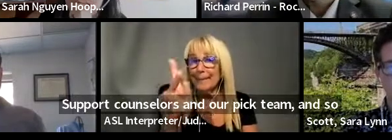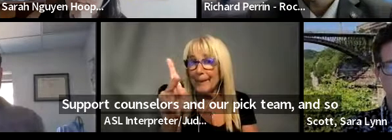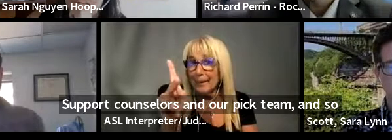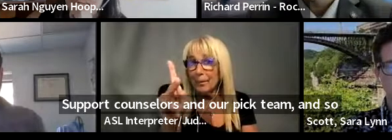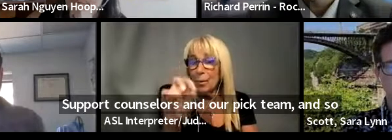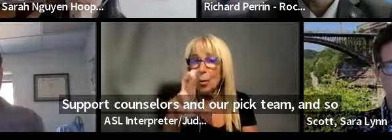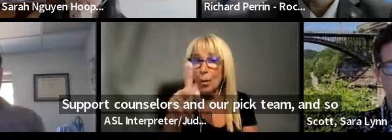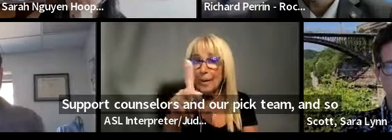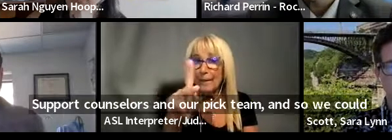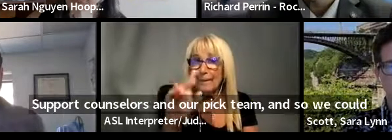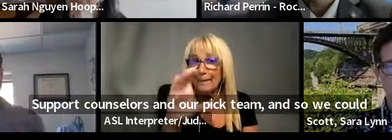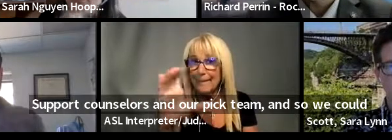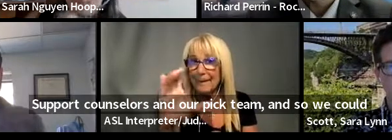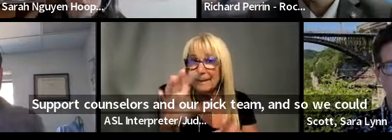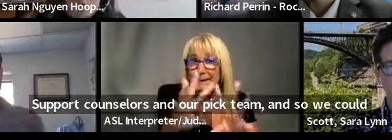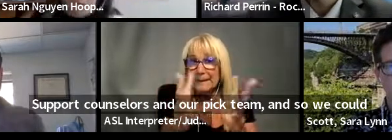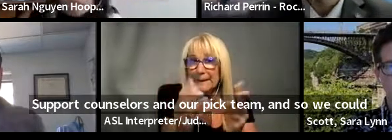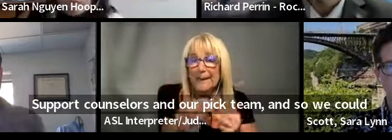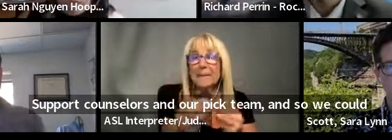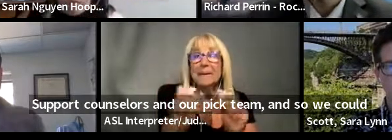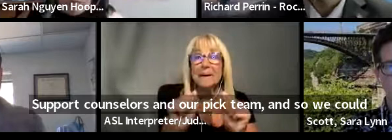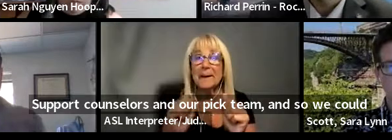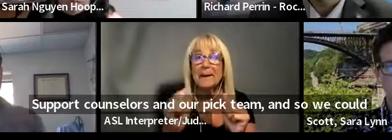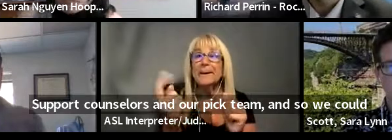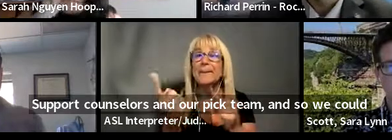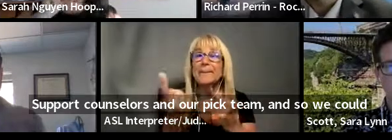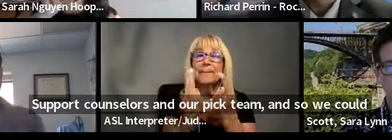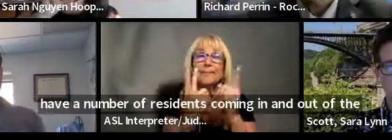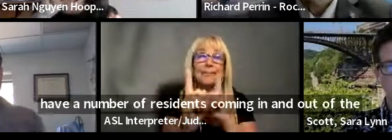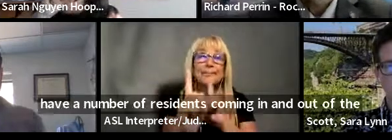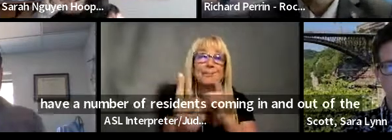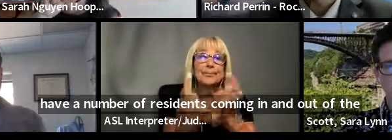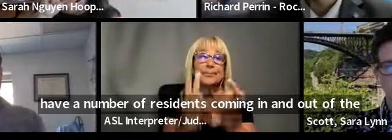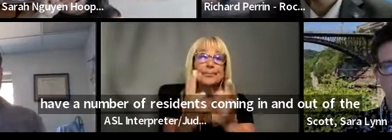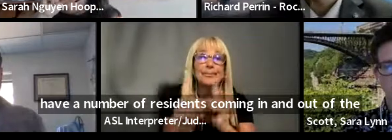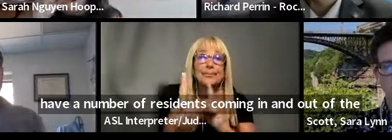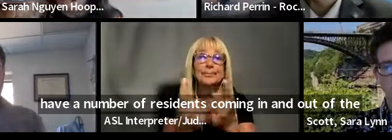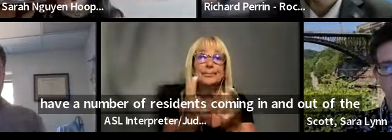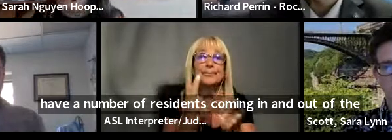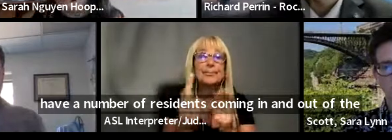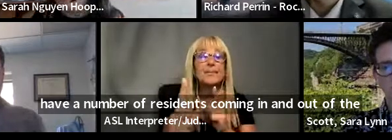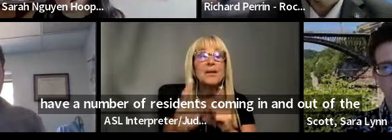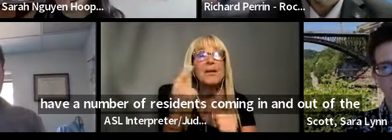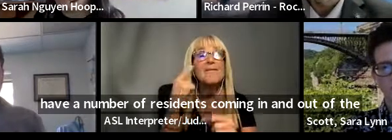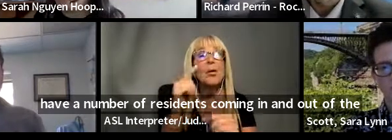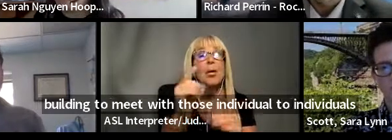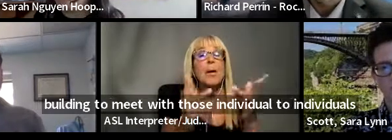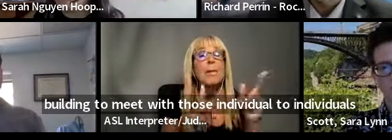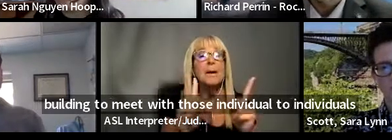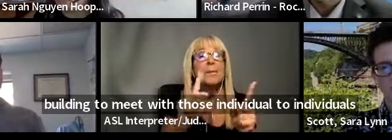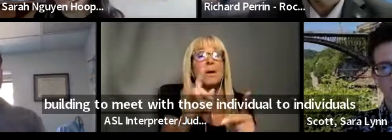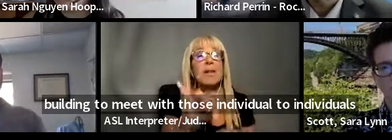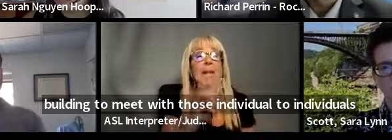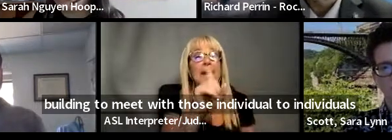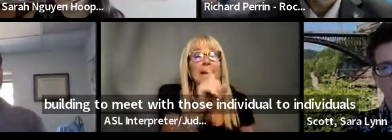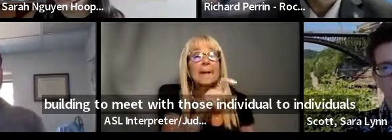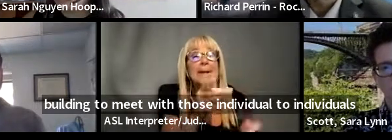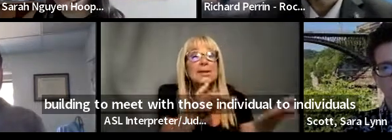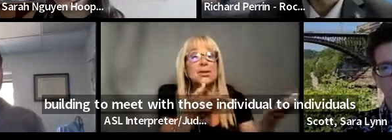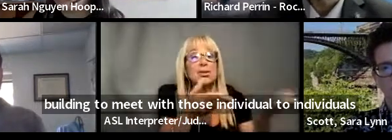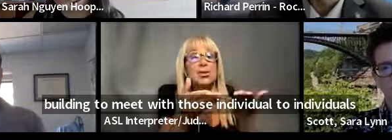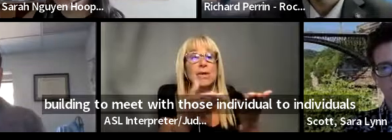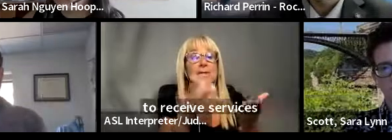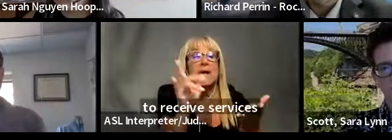residents coming in and out of the building to meet with those individuals to receive services. So that's the